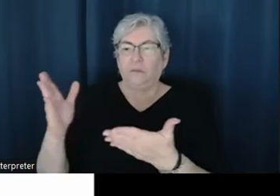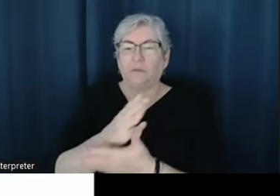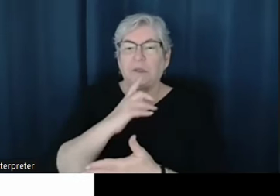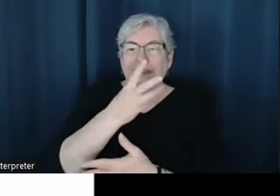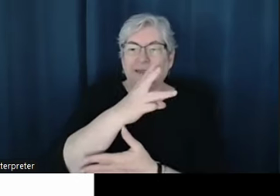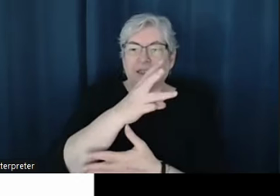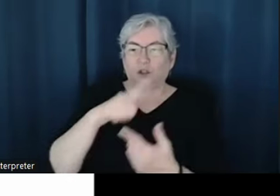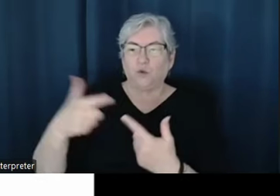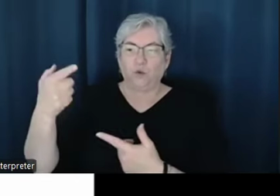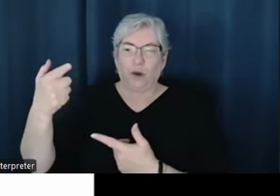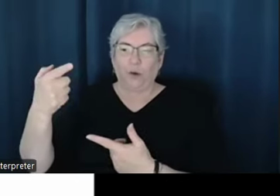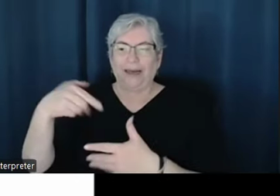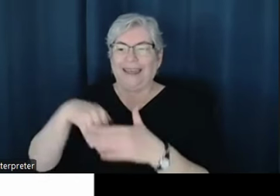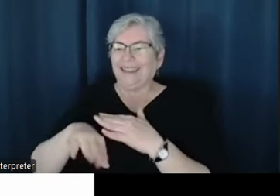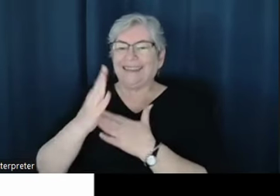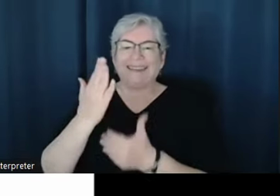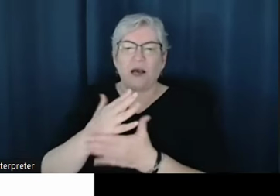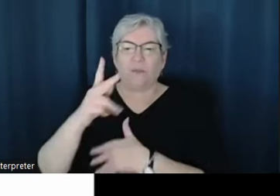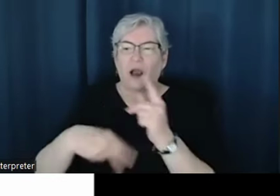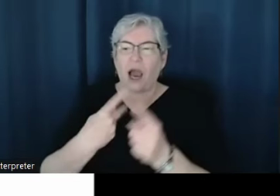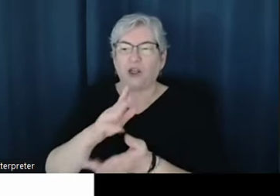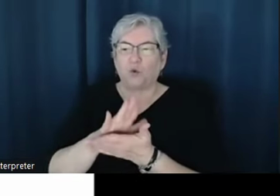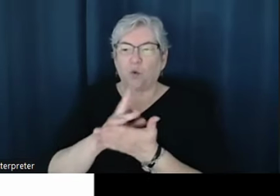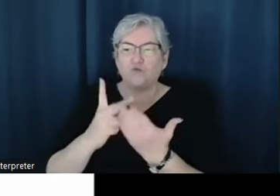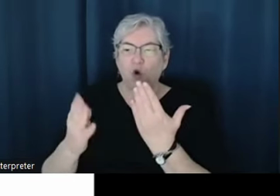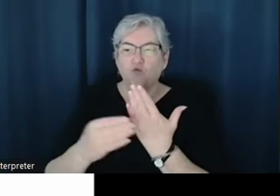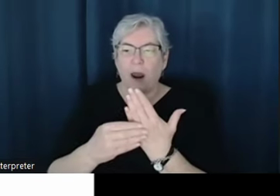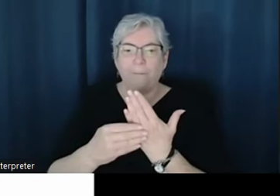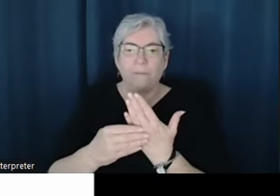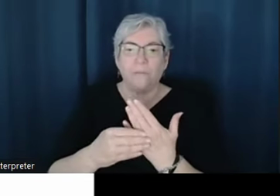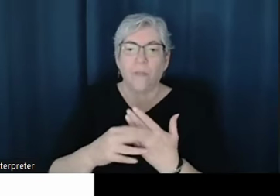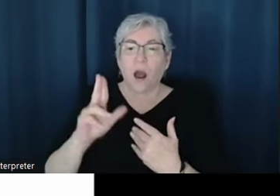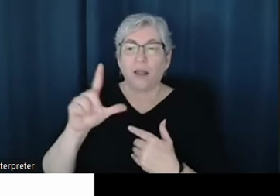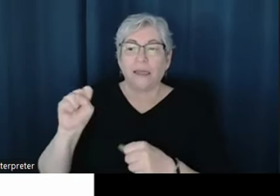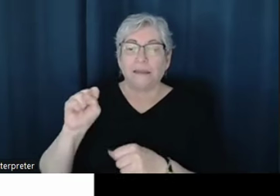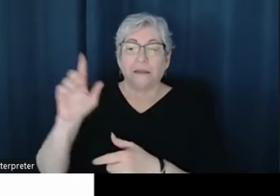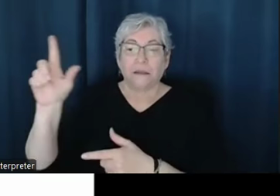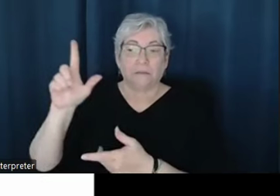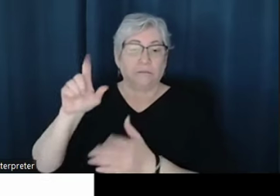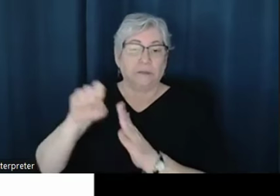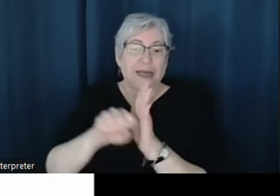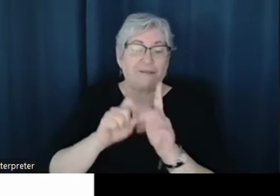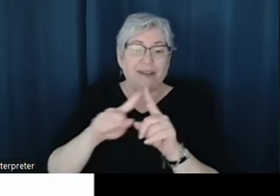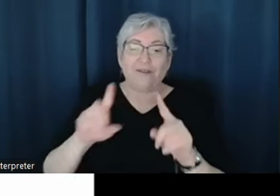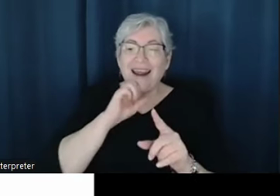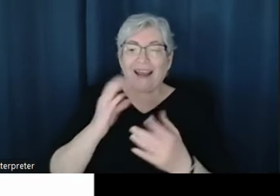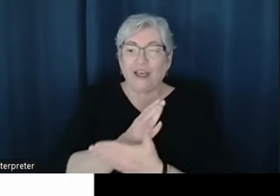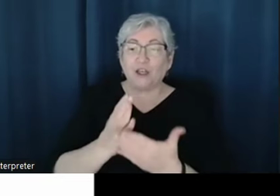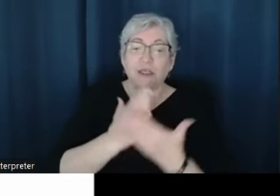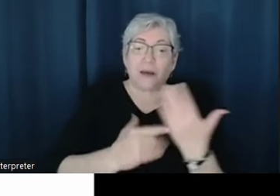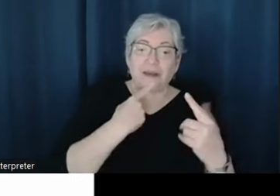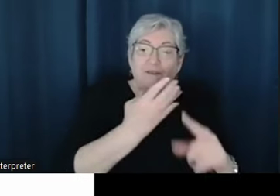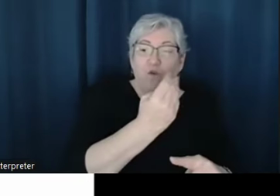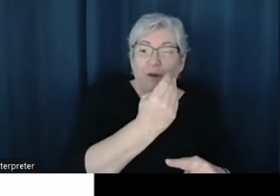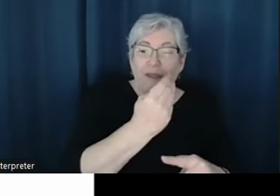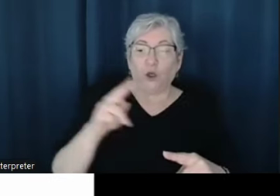and 21 and you're enrolled in some school program, unless the state has a different age range. So some states have 14, New